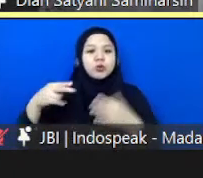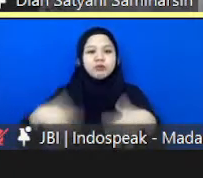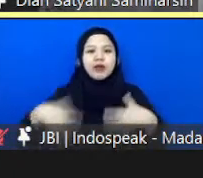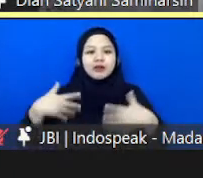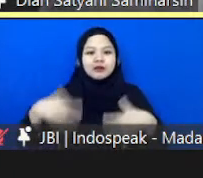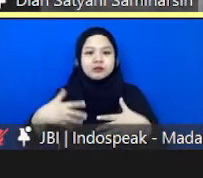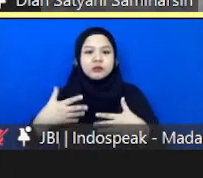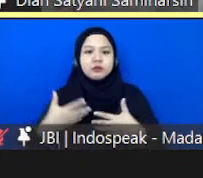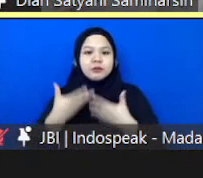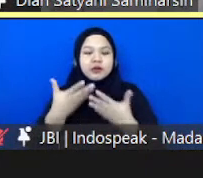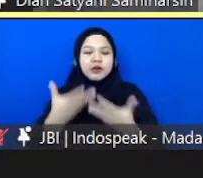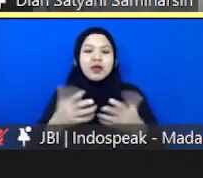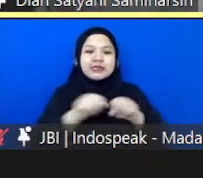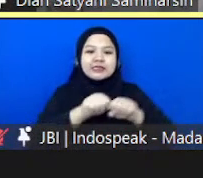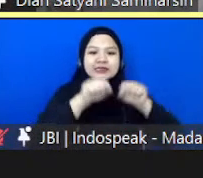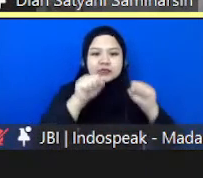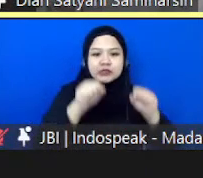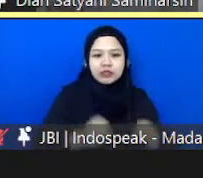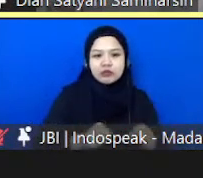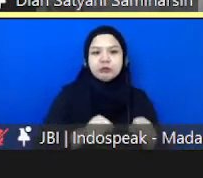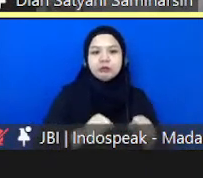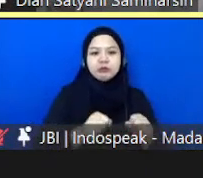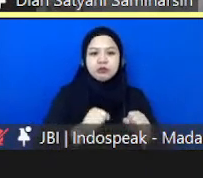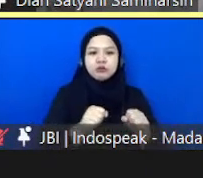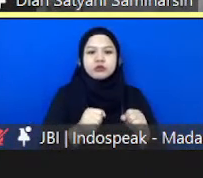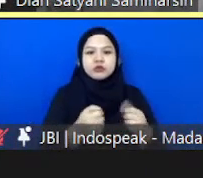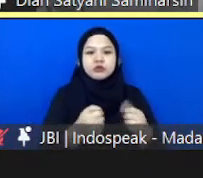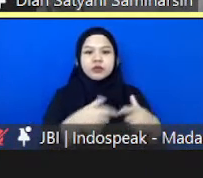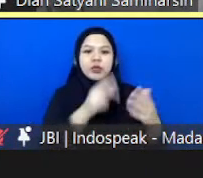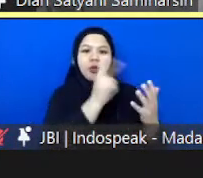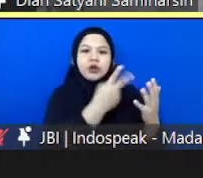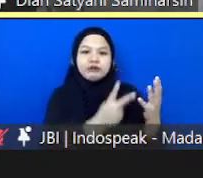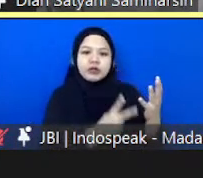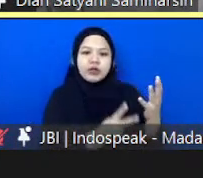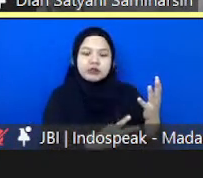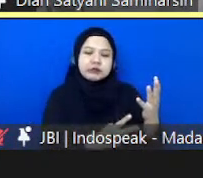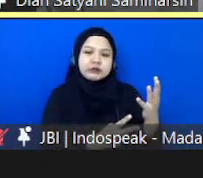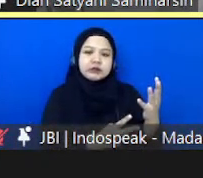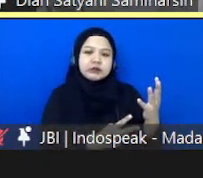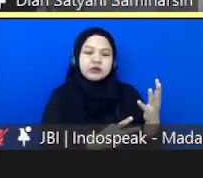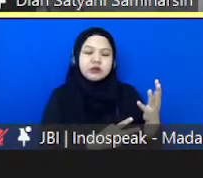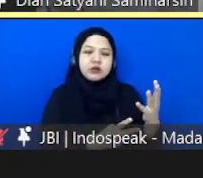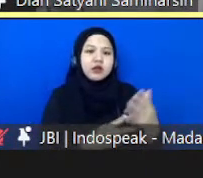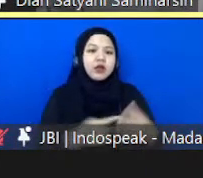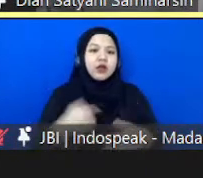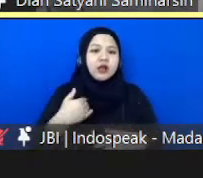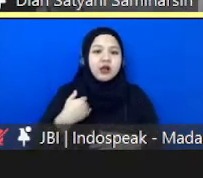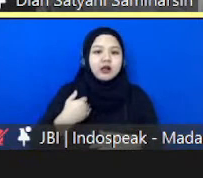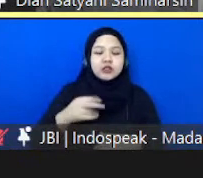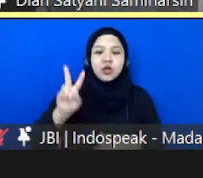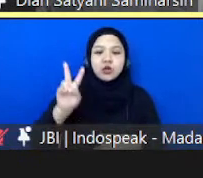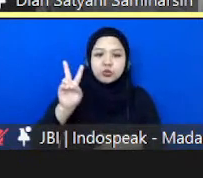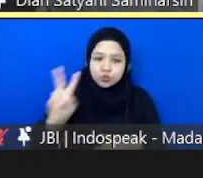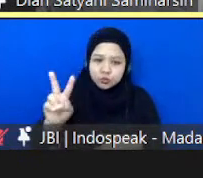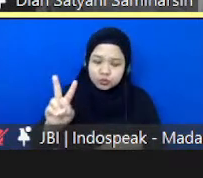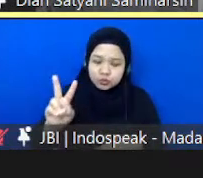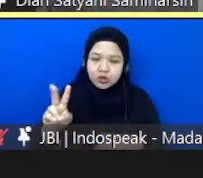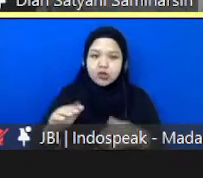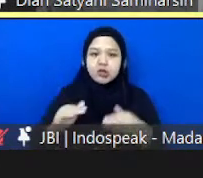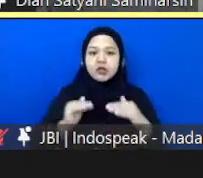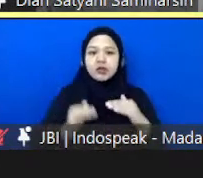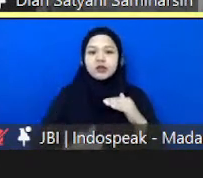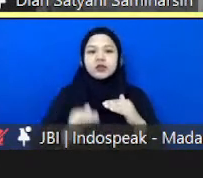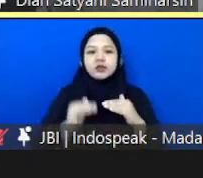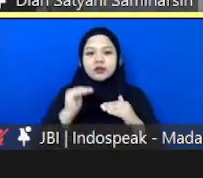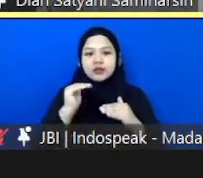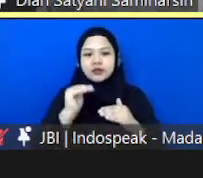delivery. The indicators to achieve, there are 2 layers of indicator. Process indicator to